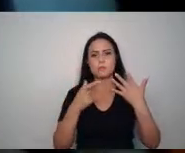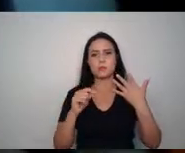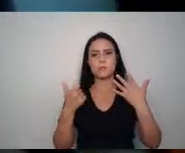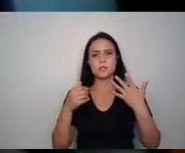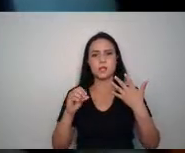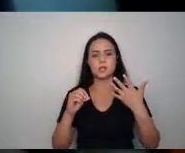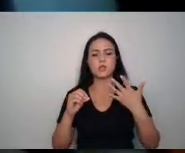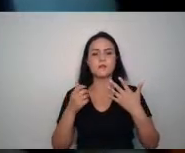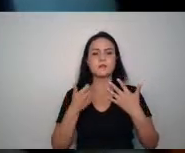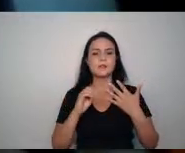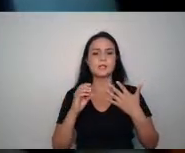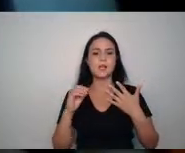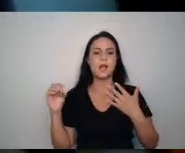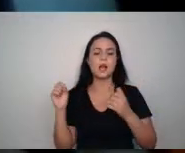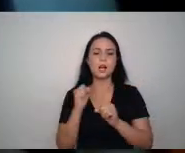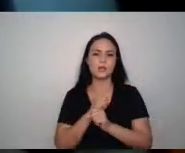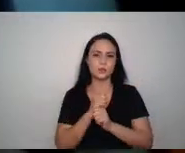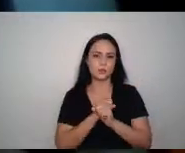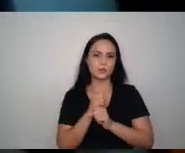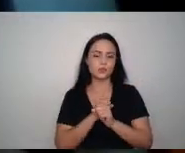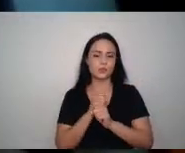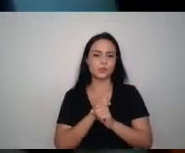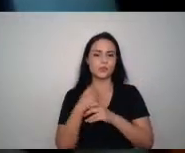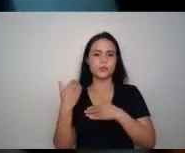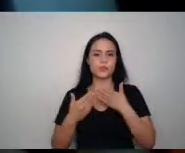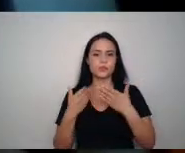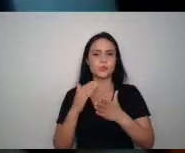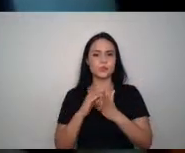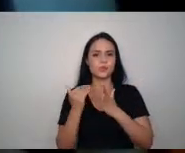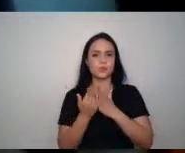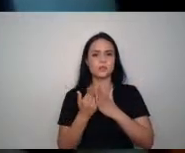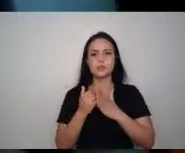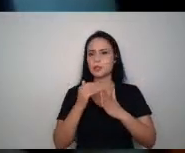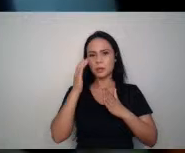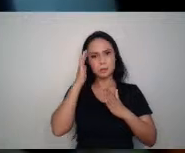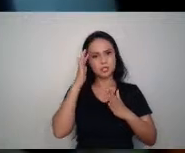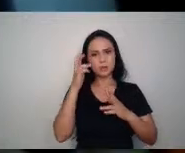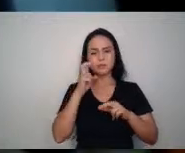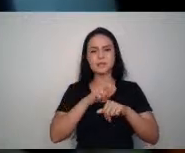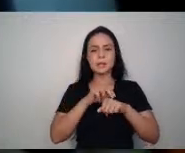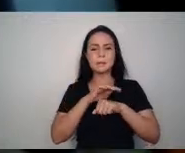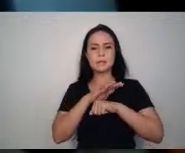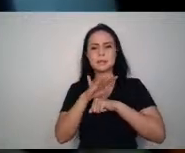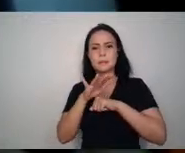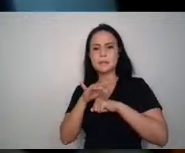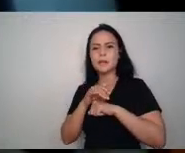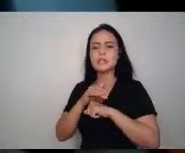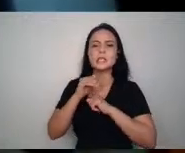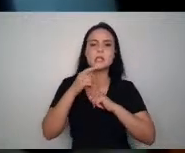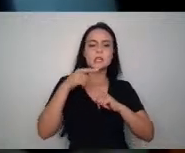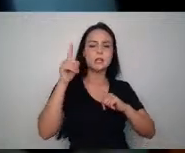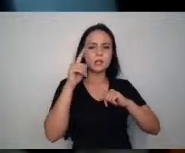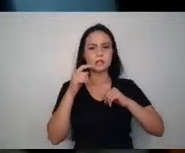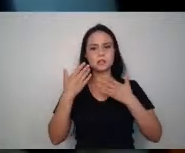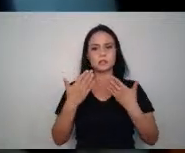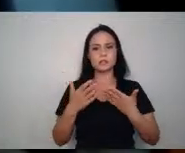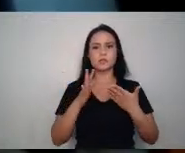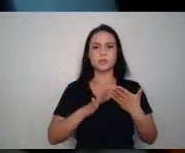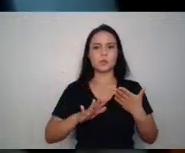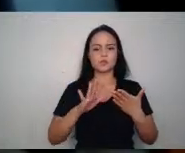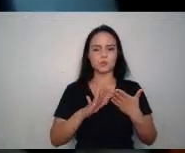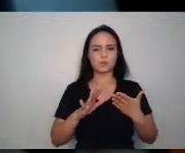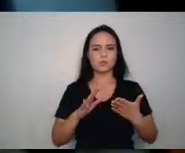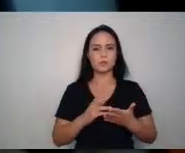drawn attention to this. And that was in 2018, or way before the pandemic, that fell